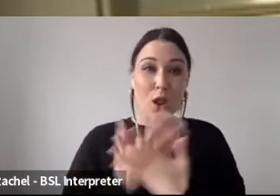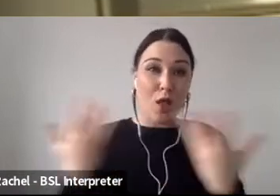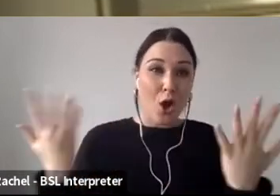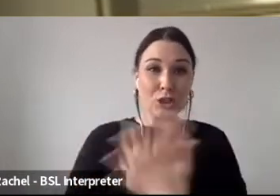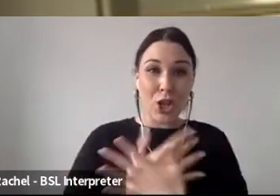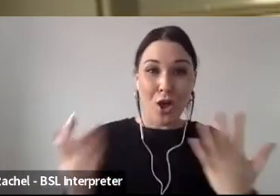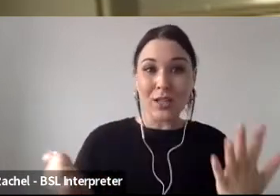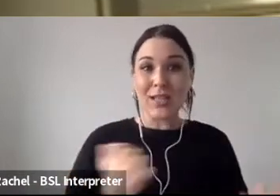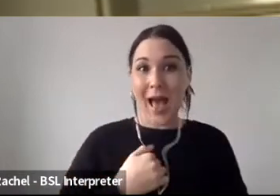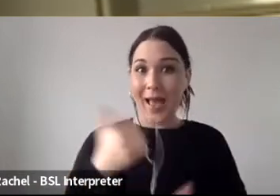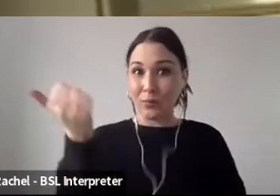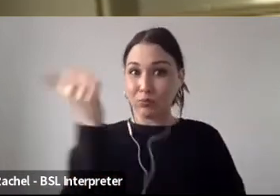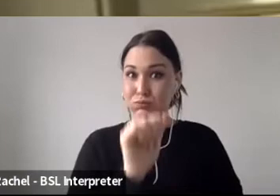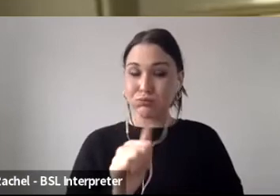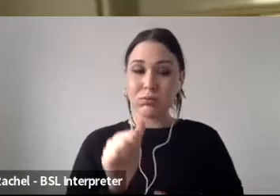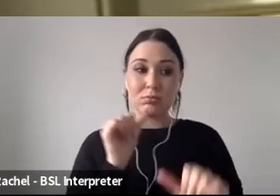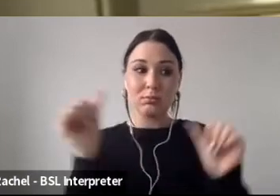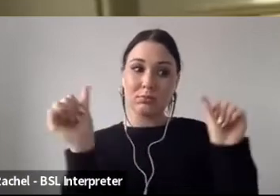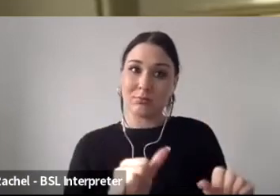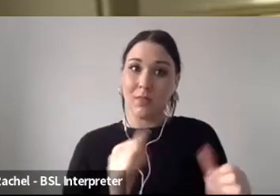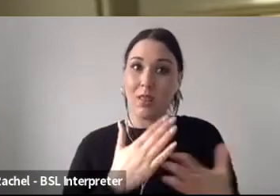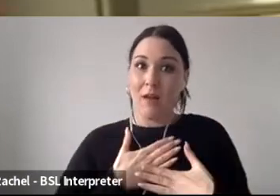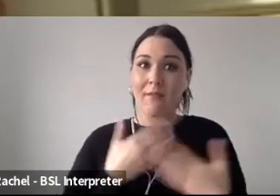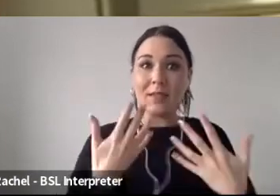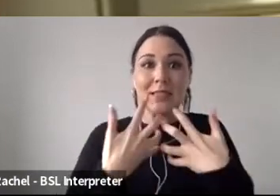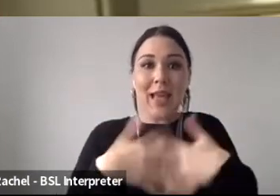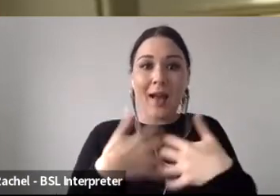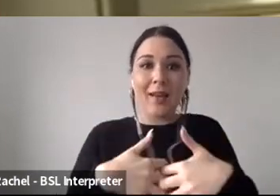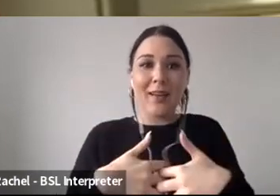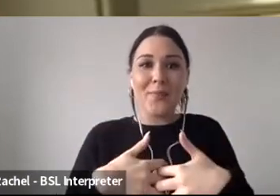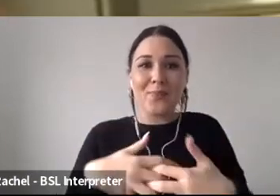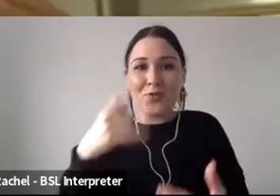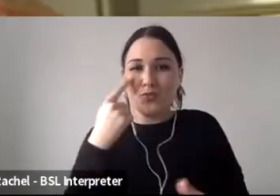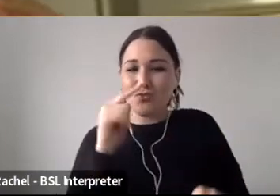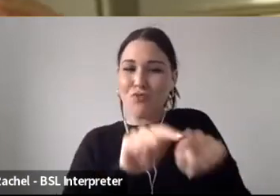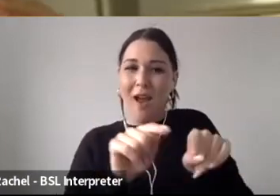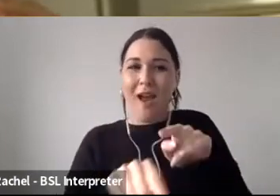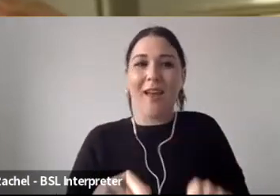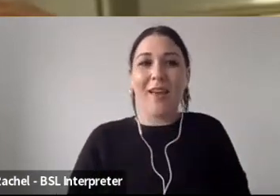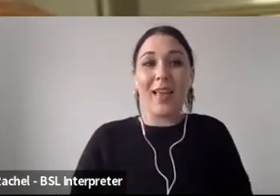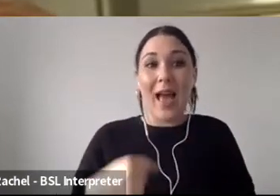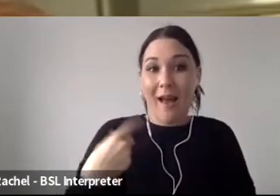techie, so I love tech, so I could try them out. So I have a cochlear implant which improved my listening by